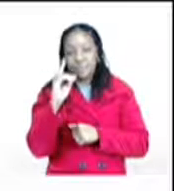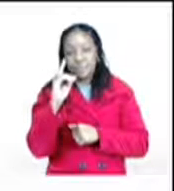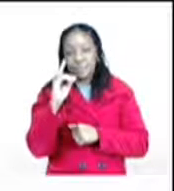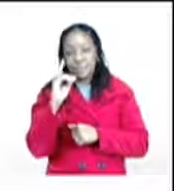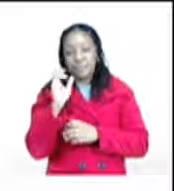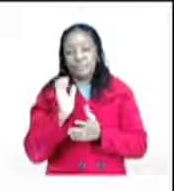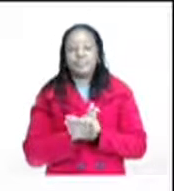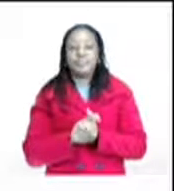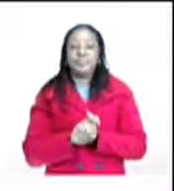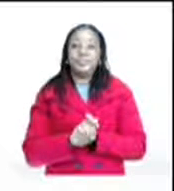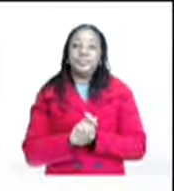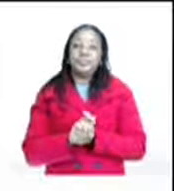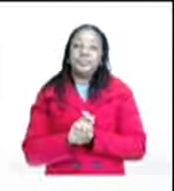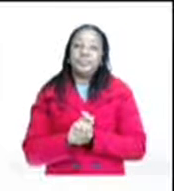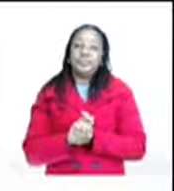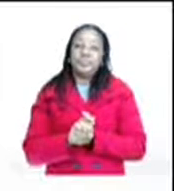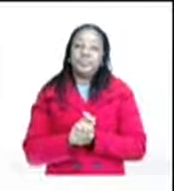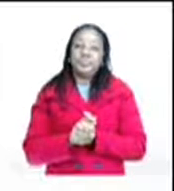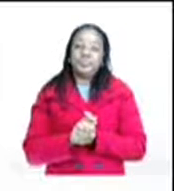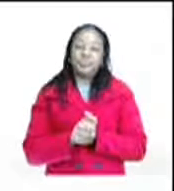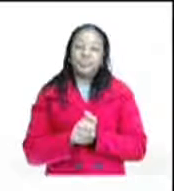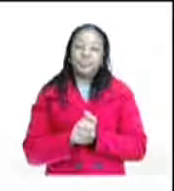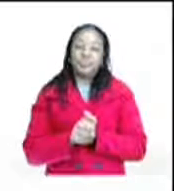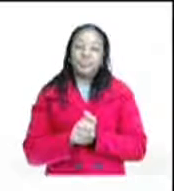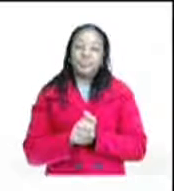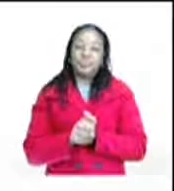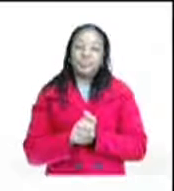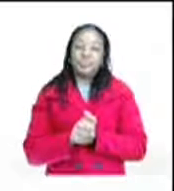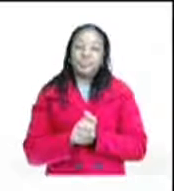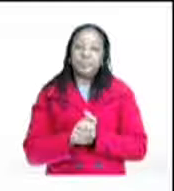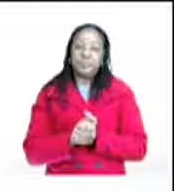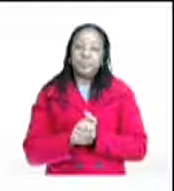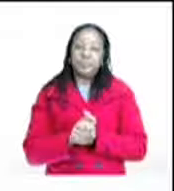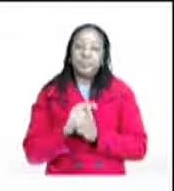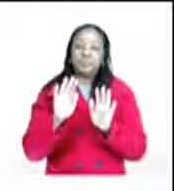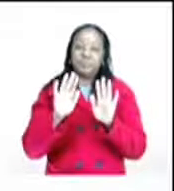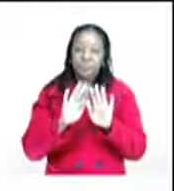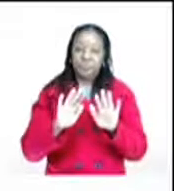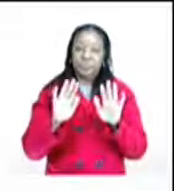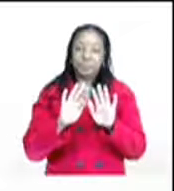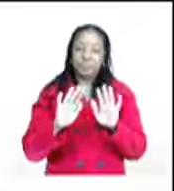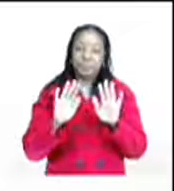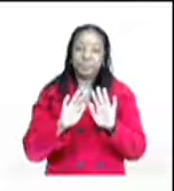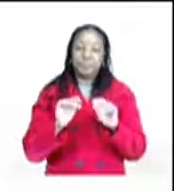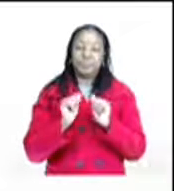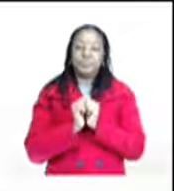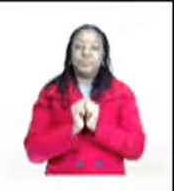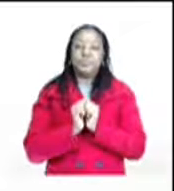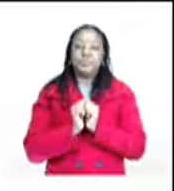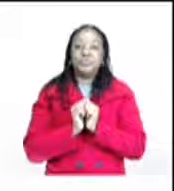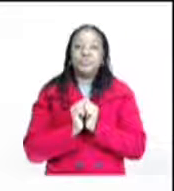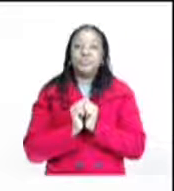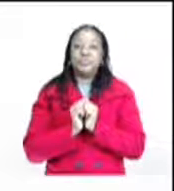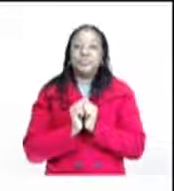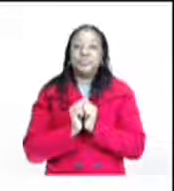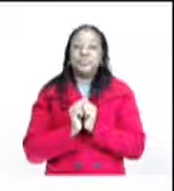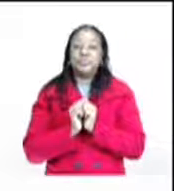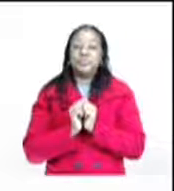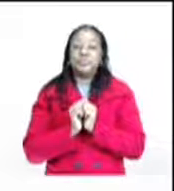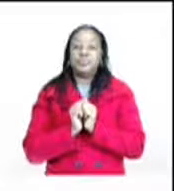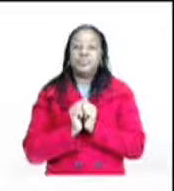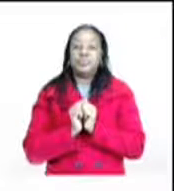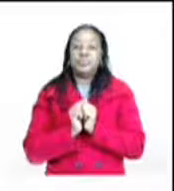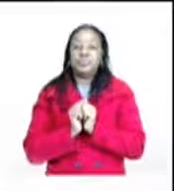or sound D, D, D, and color in the pictures.